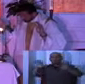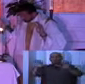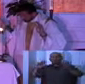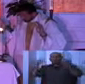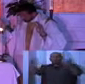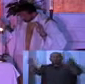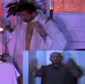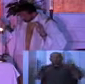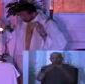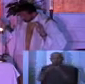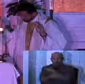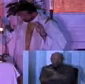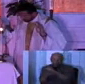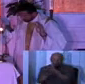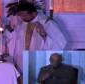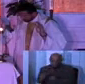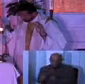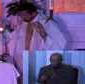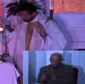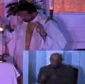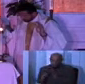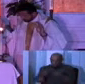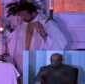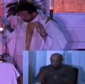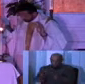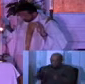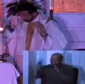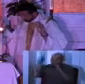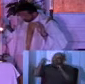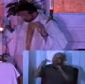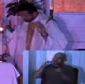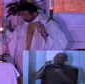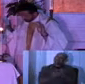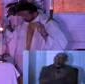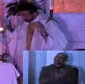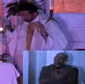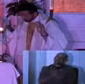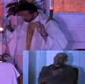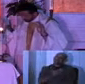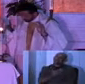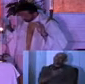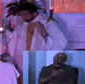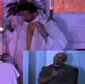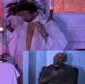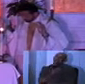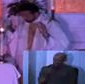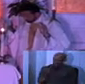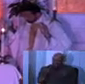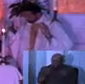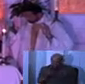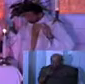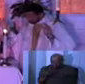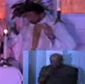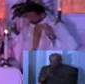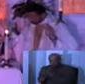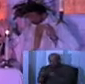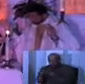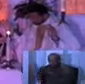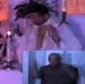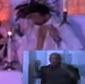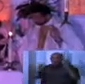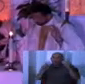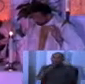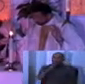to the poor. As your hope sings in our hearts, may we carry your righteousness to all